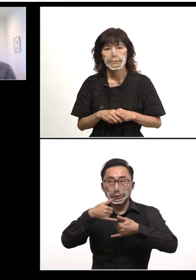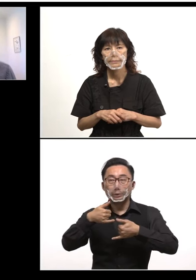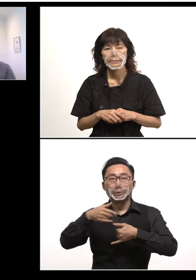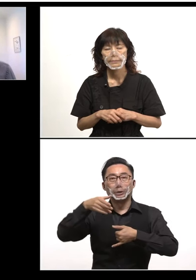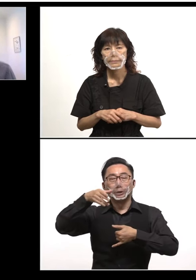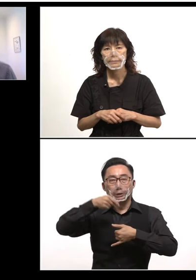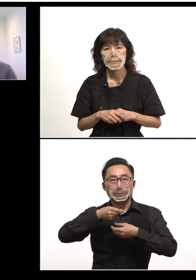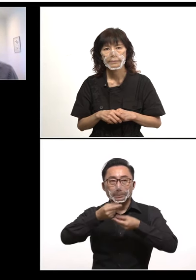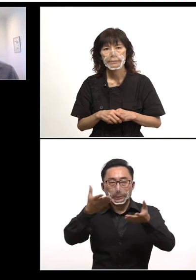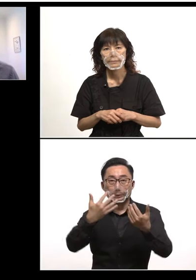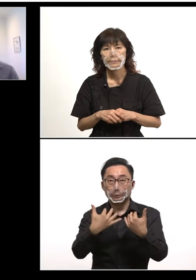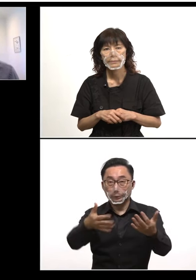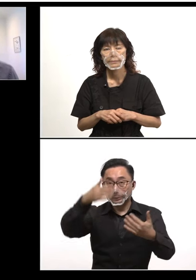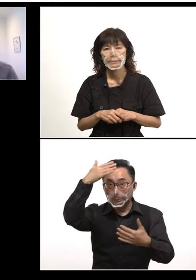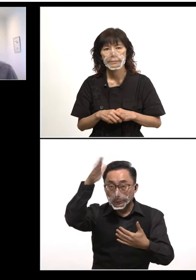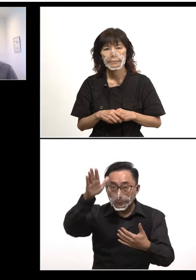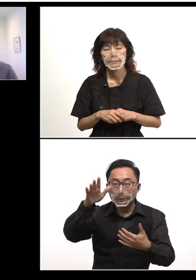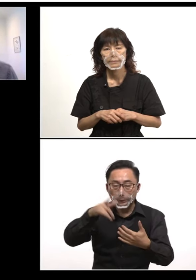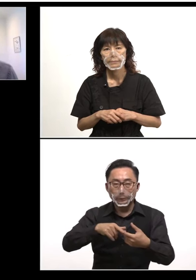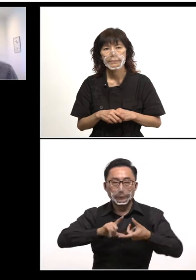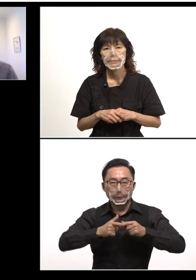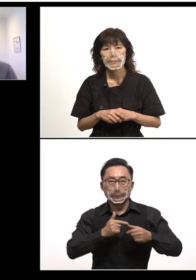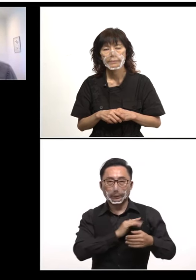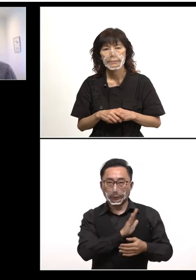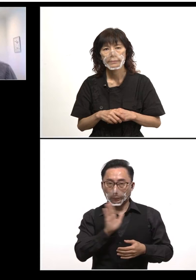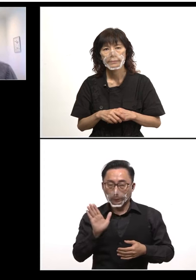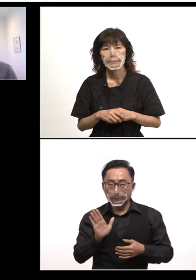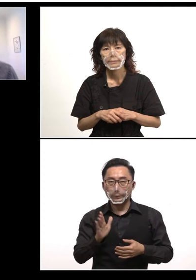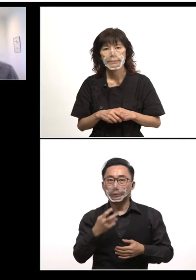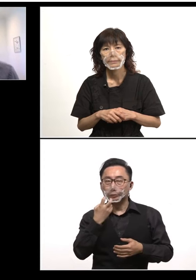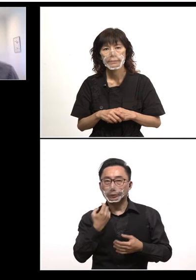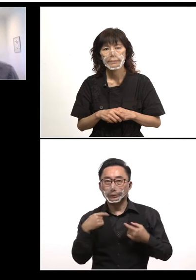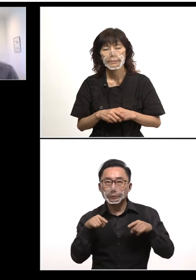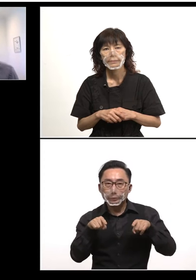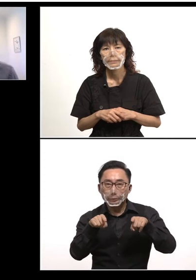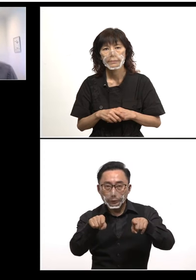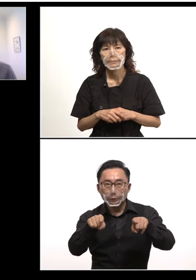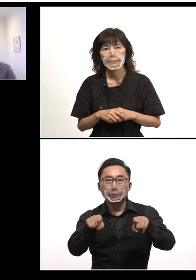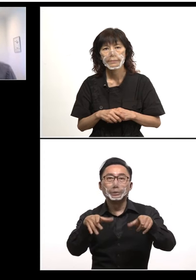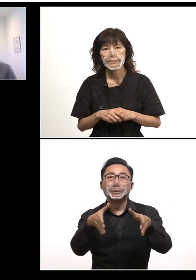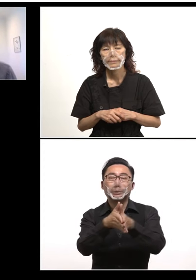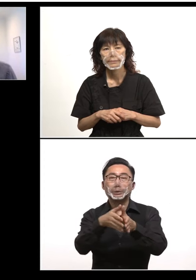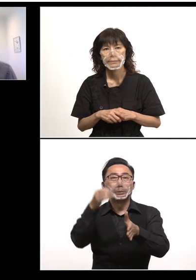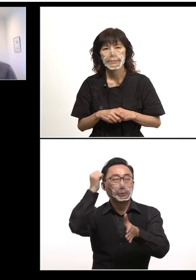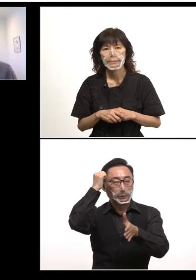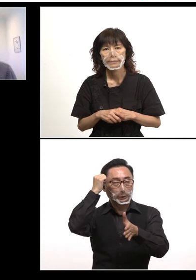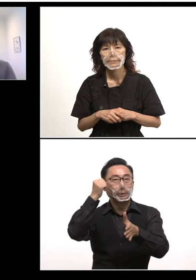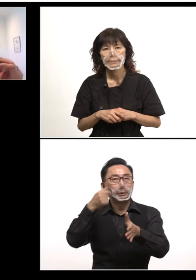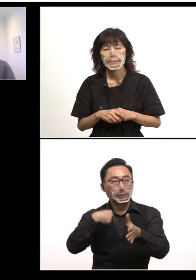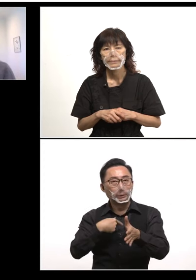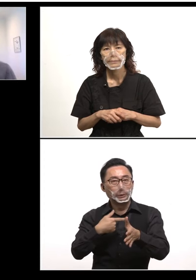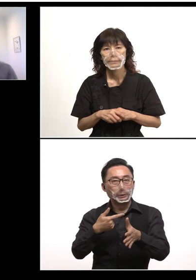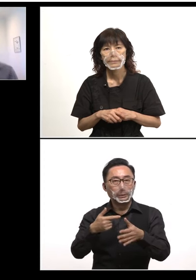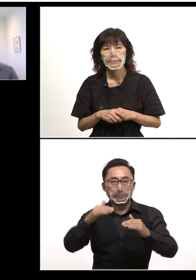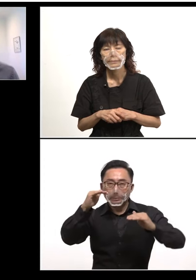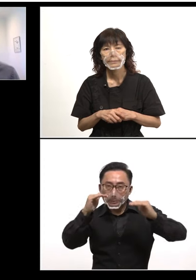The bilingual nature of the production was a really challenging thing to find and to get the balance right, or to actually imbalance